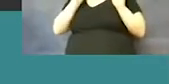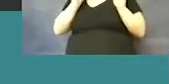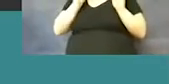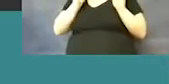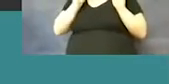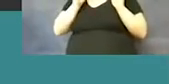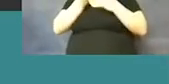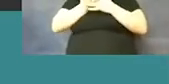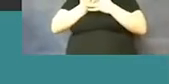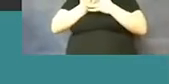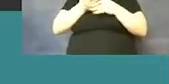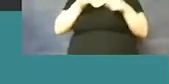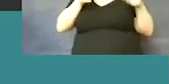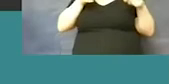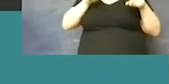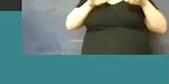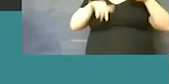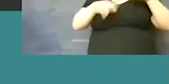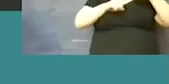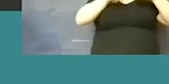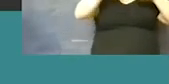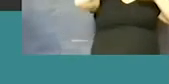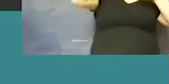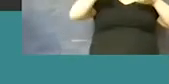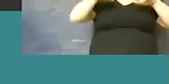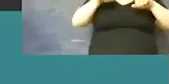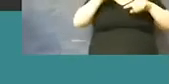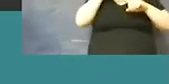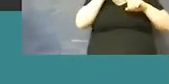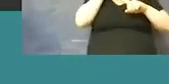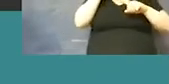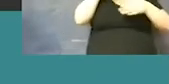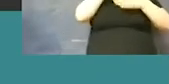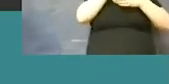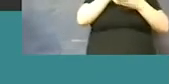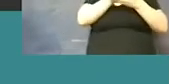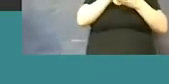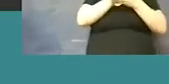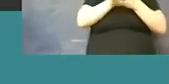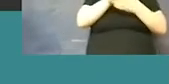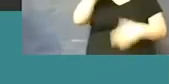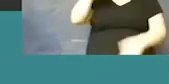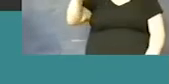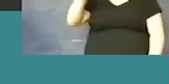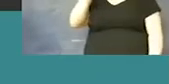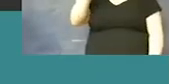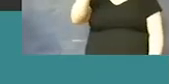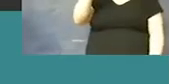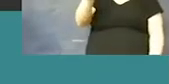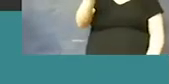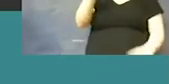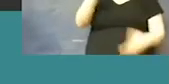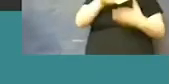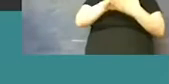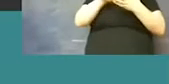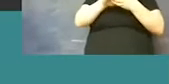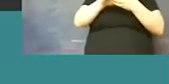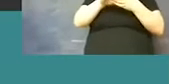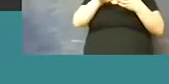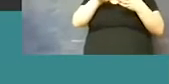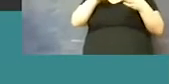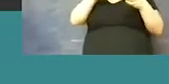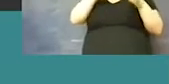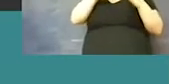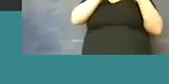are not during the times that we were in school. The Roundwork ISD school community is very consistent with the trends that we're